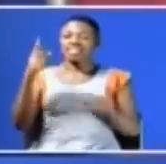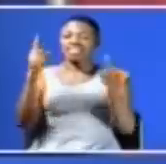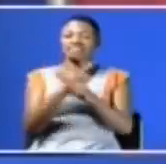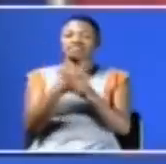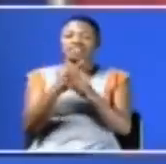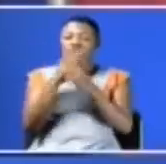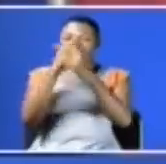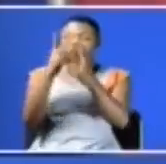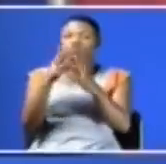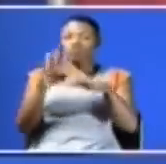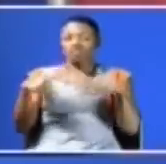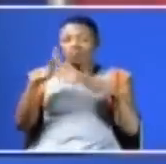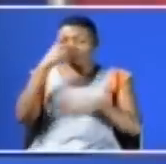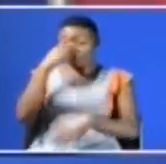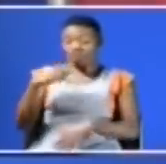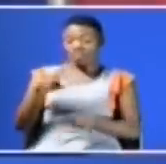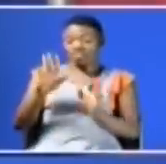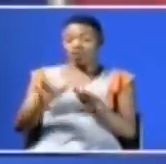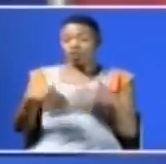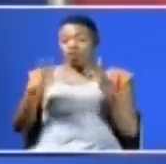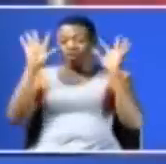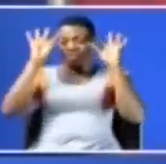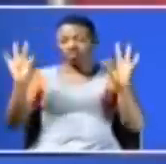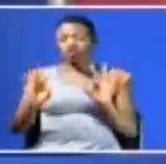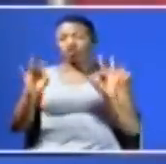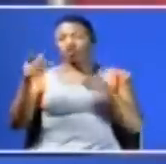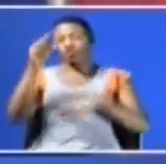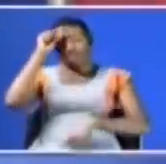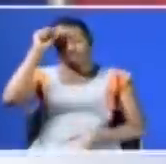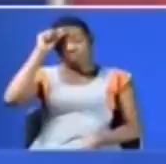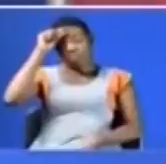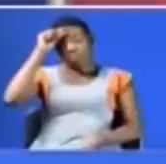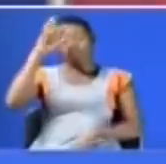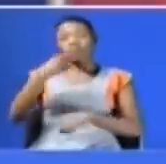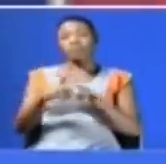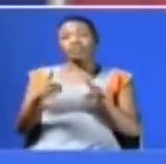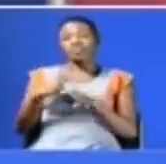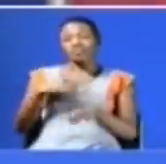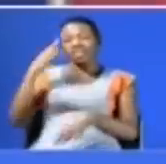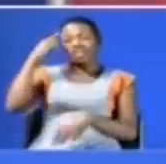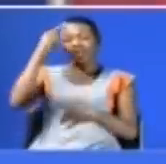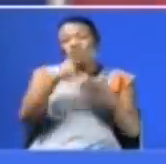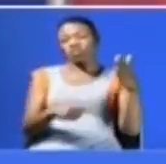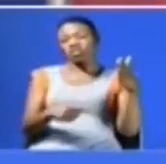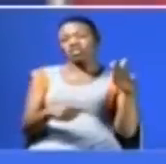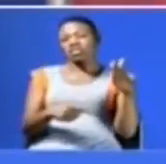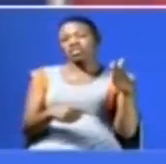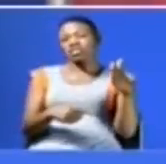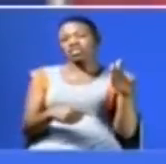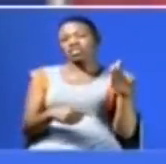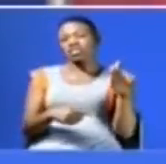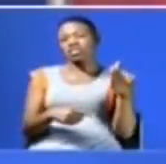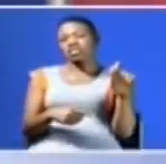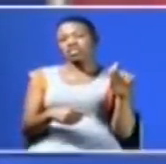the policies or decisions of the government. But I think, in my view, really, the buck stops